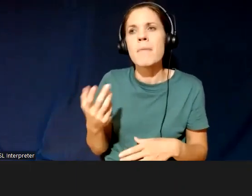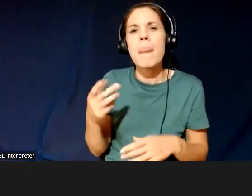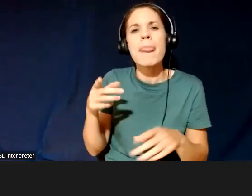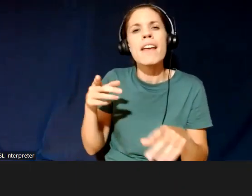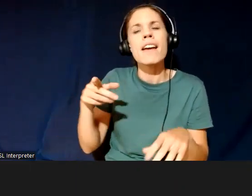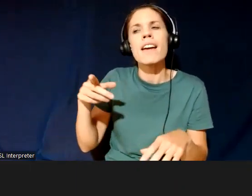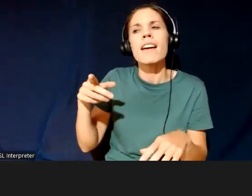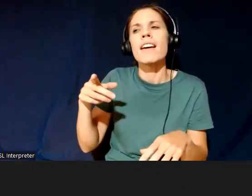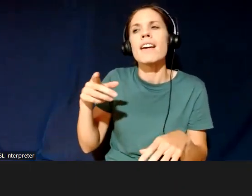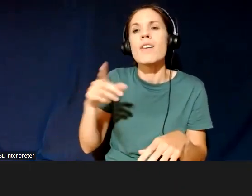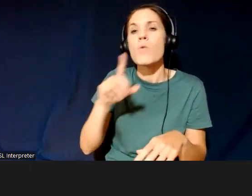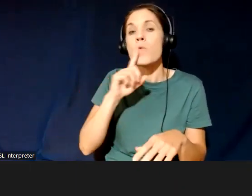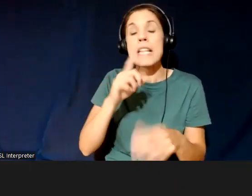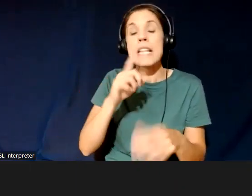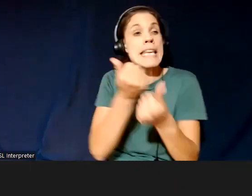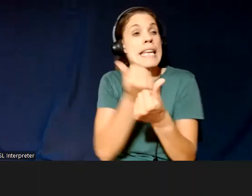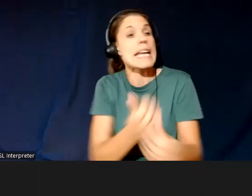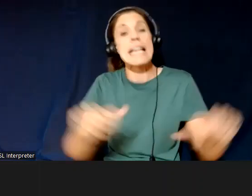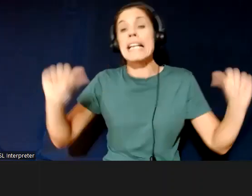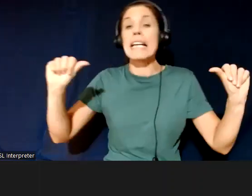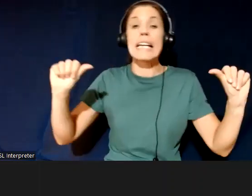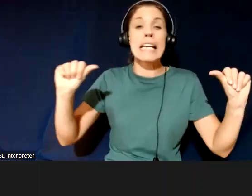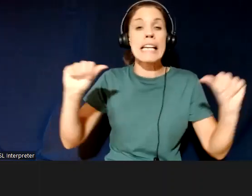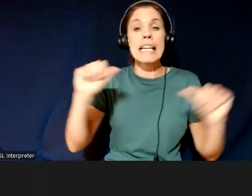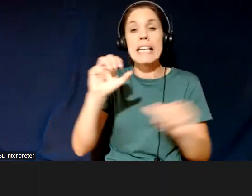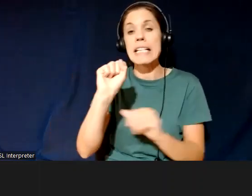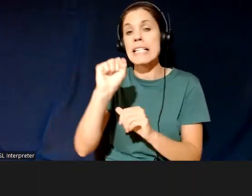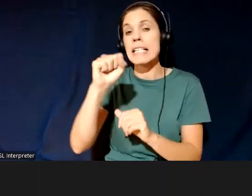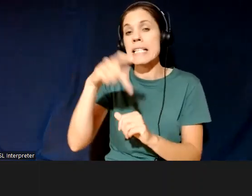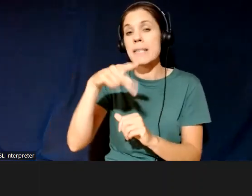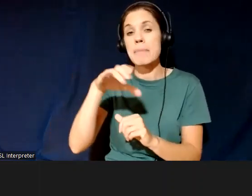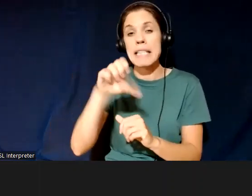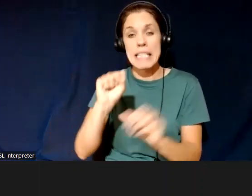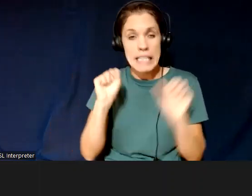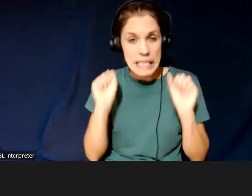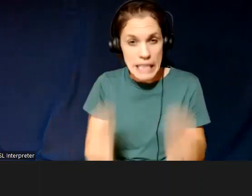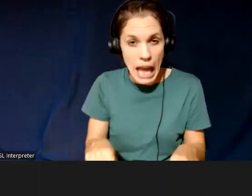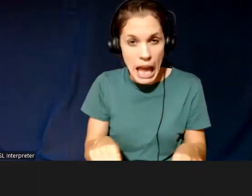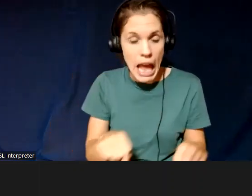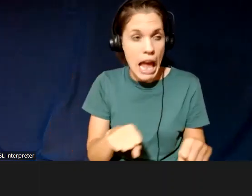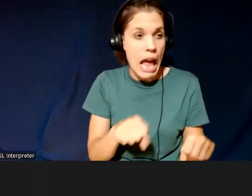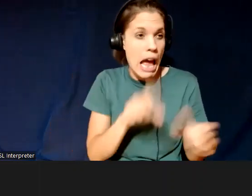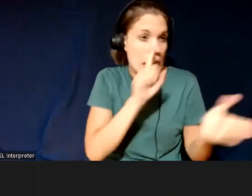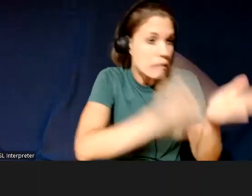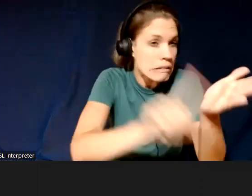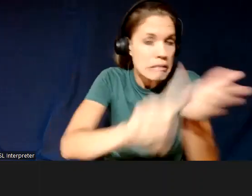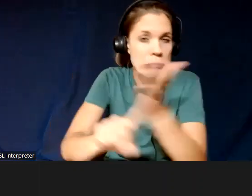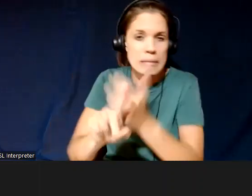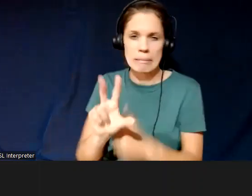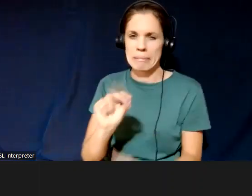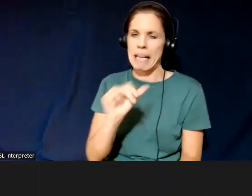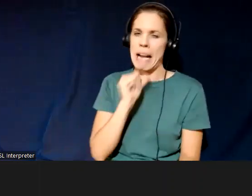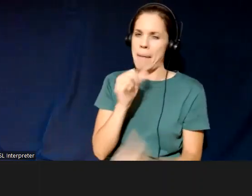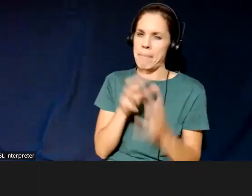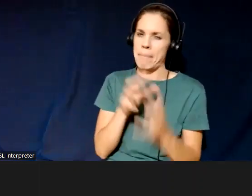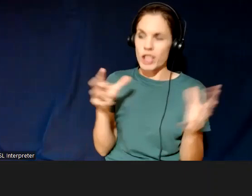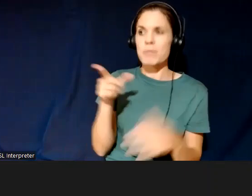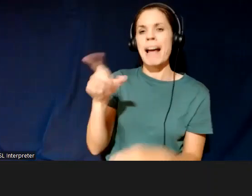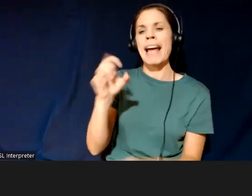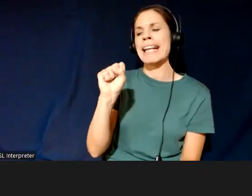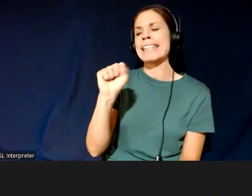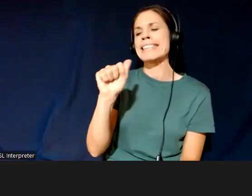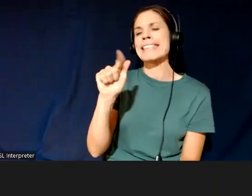of conservation dollars. But yeah, I mean, if that's something that you're interested in, reach out to me because I have other